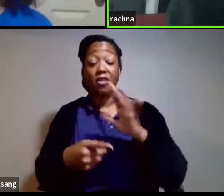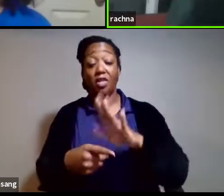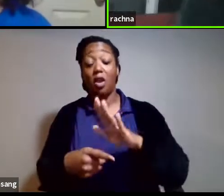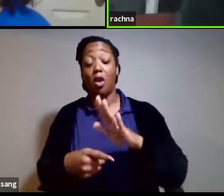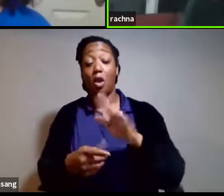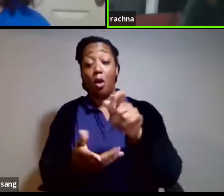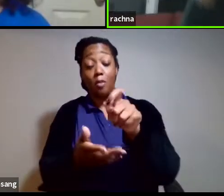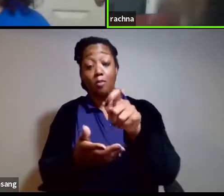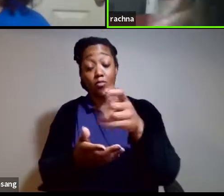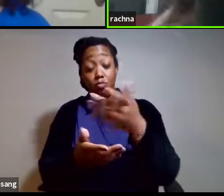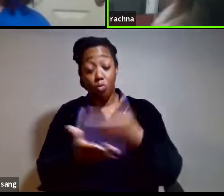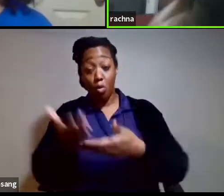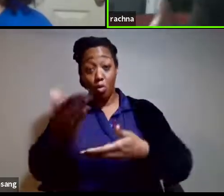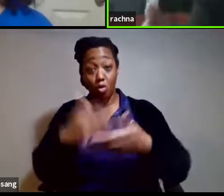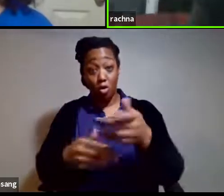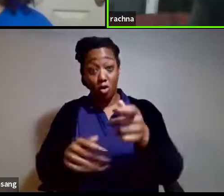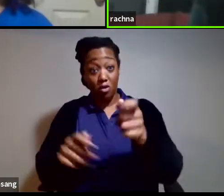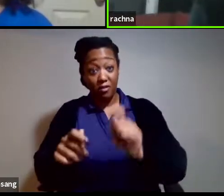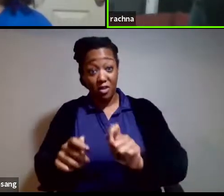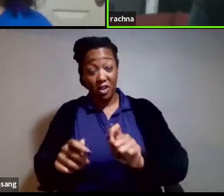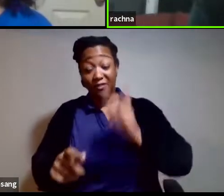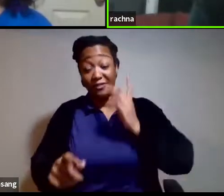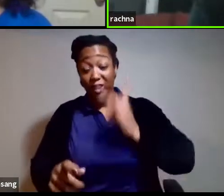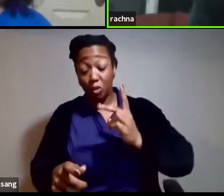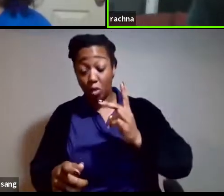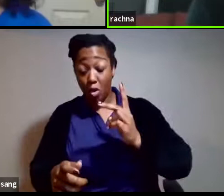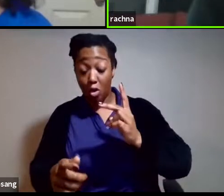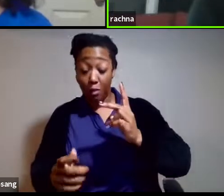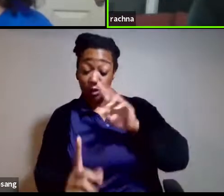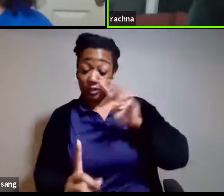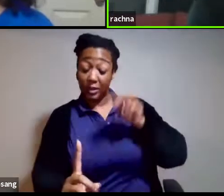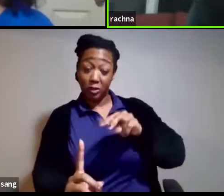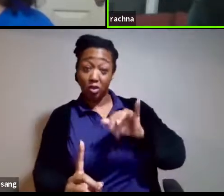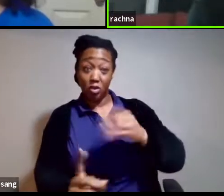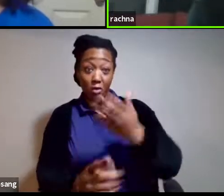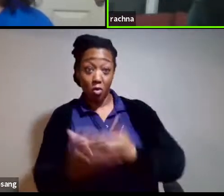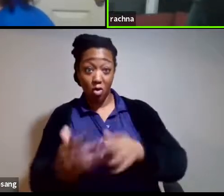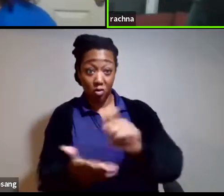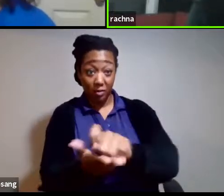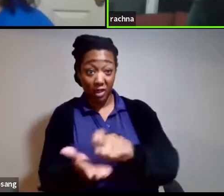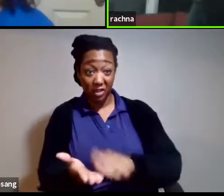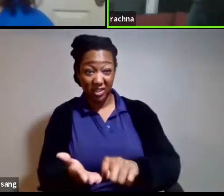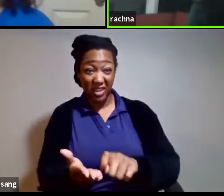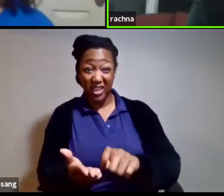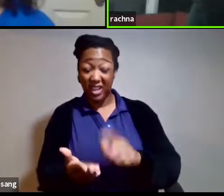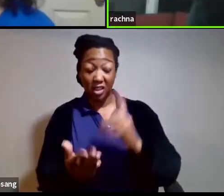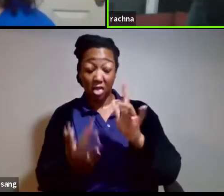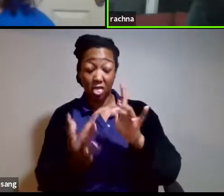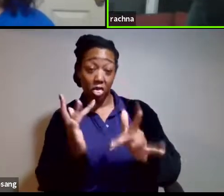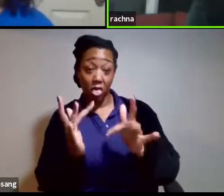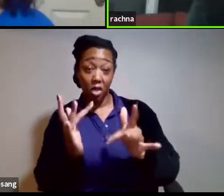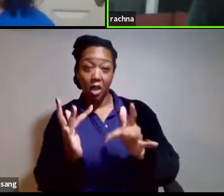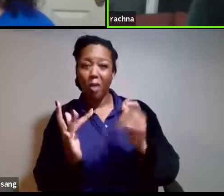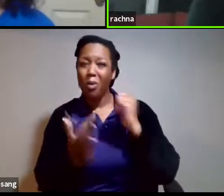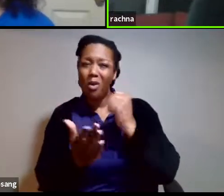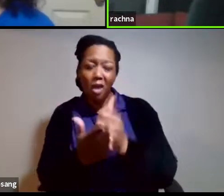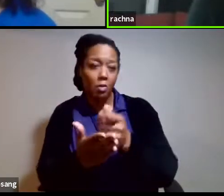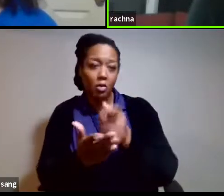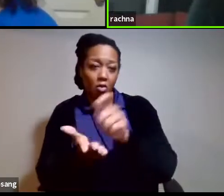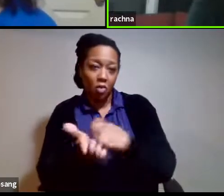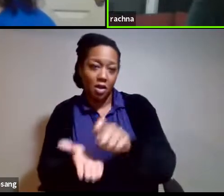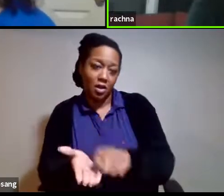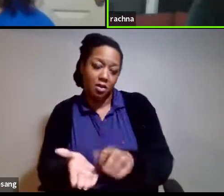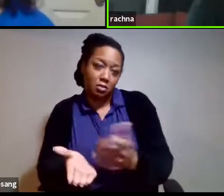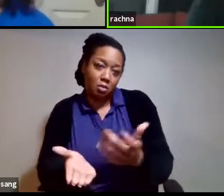visual perception to motor response is short-circuited, it's not going to help them to handwrite. I'm a